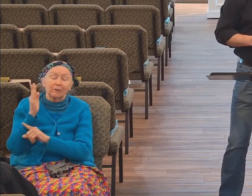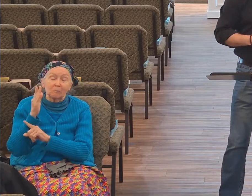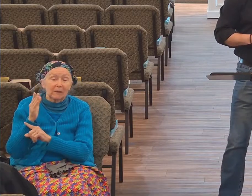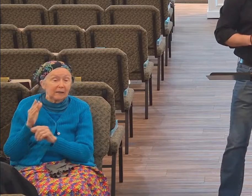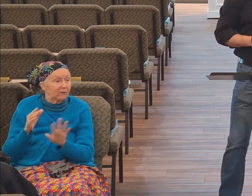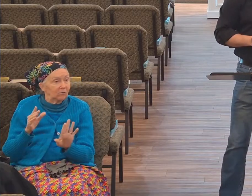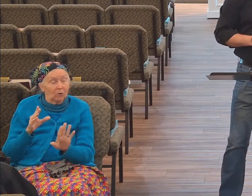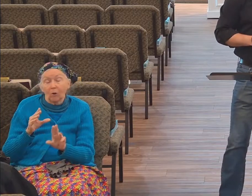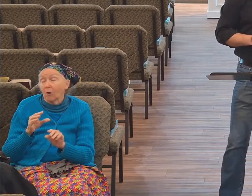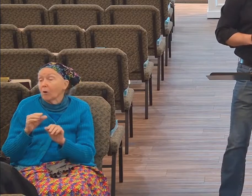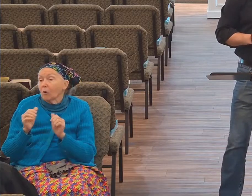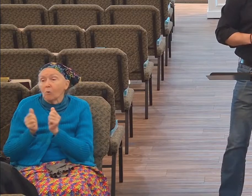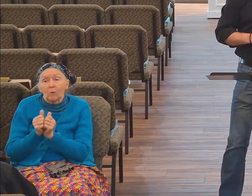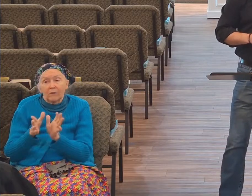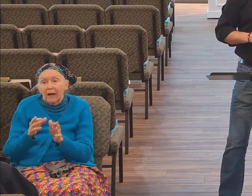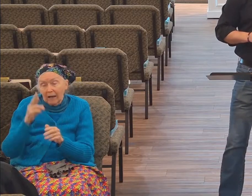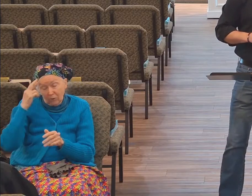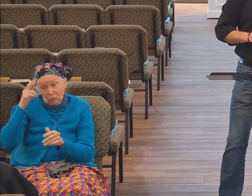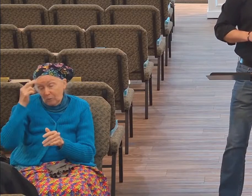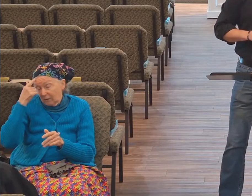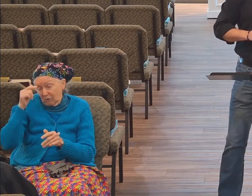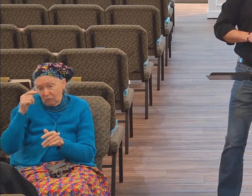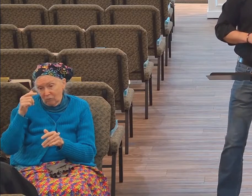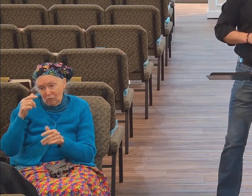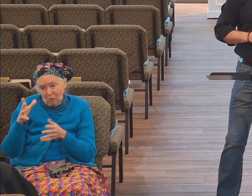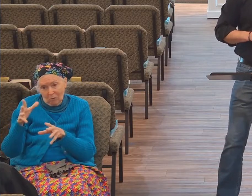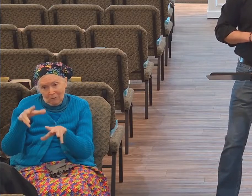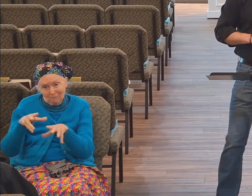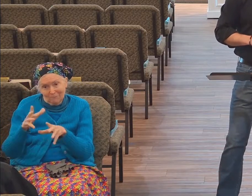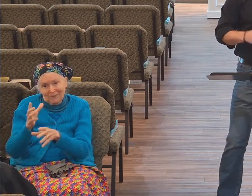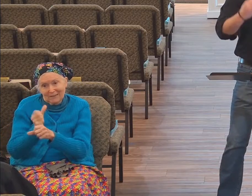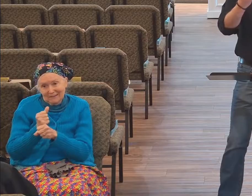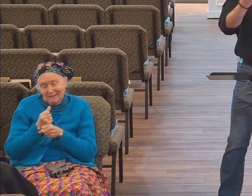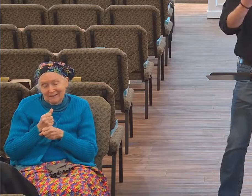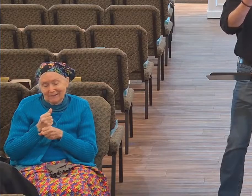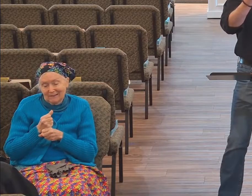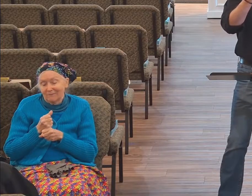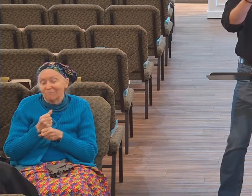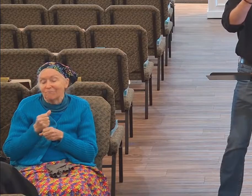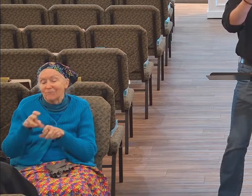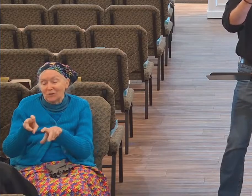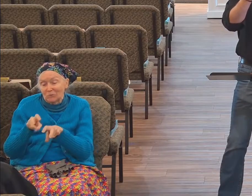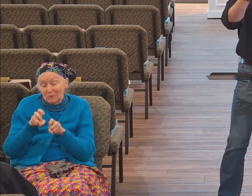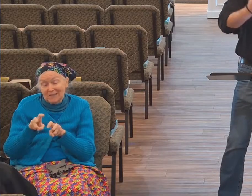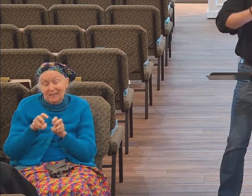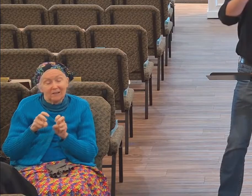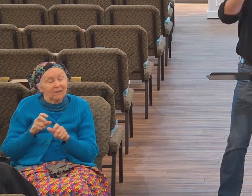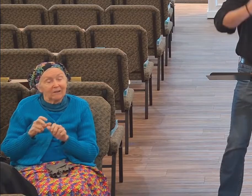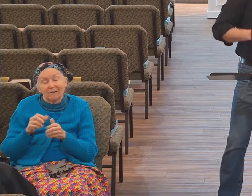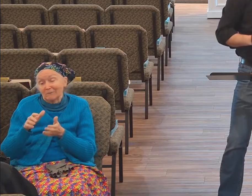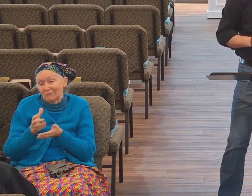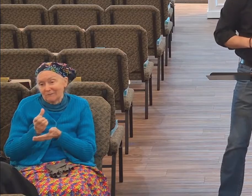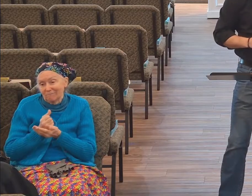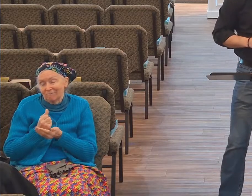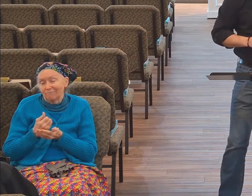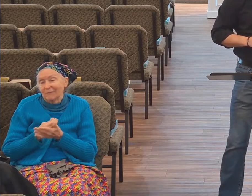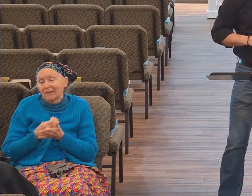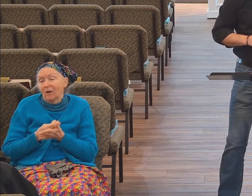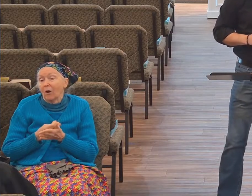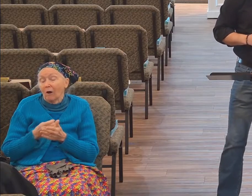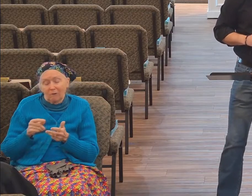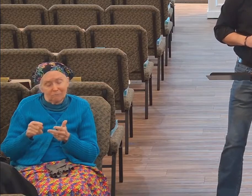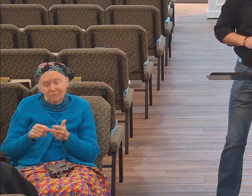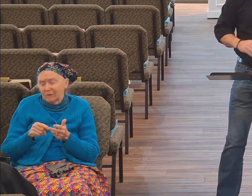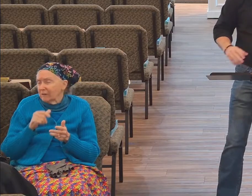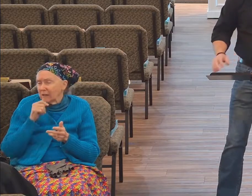greed. God is our witness. Nor to seek, do you see the three things that he's saying? Do you see the connection here? Nor to